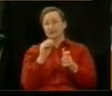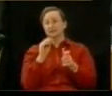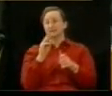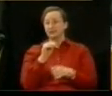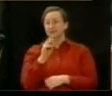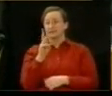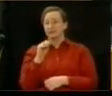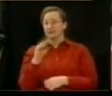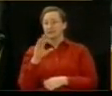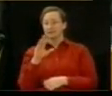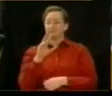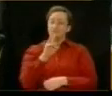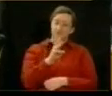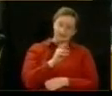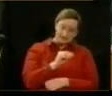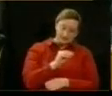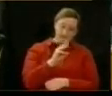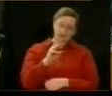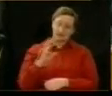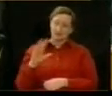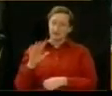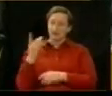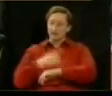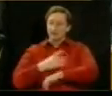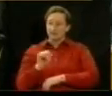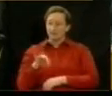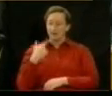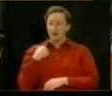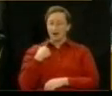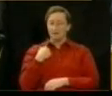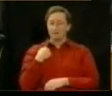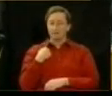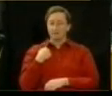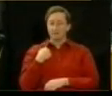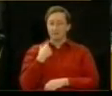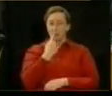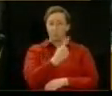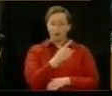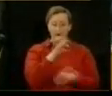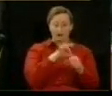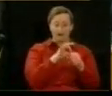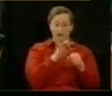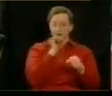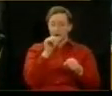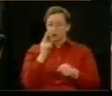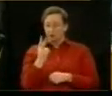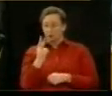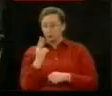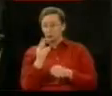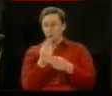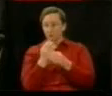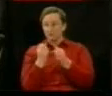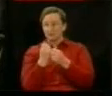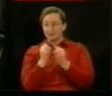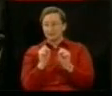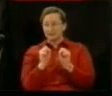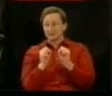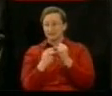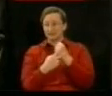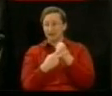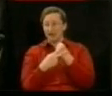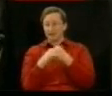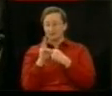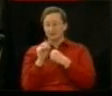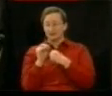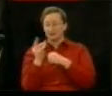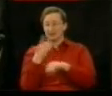correct, Mr. McKay? If we have one election instead of 2, we say 70 days.